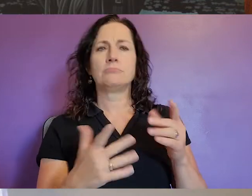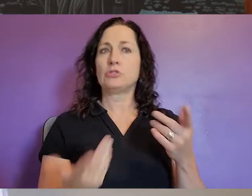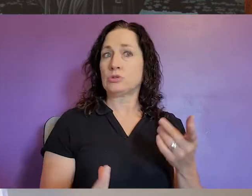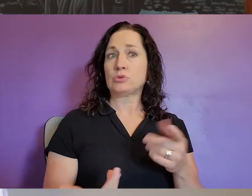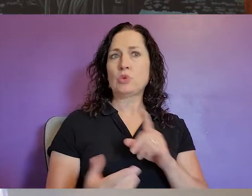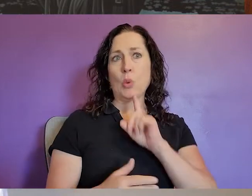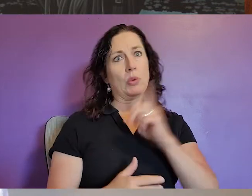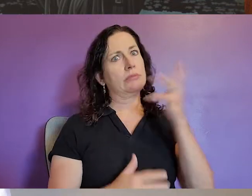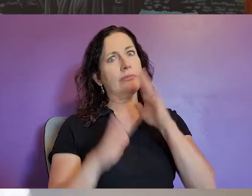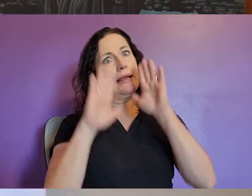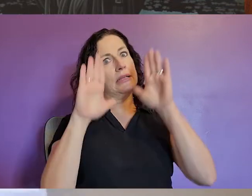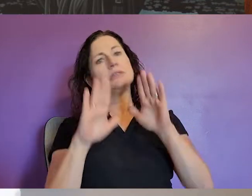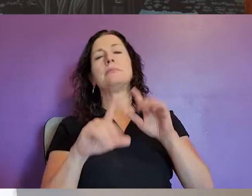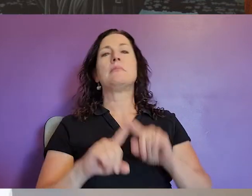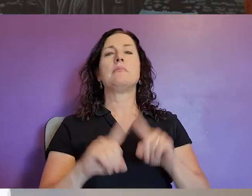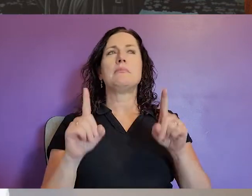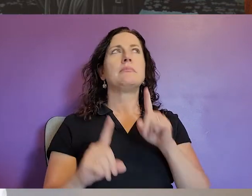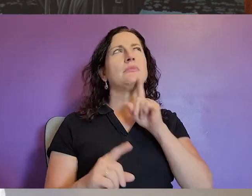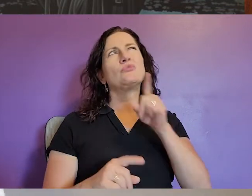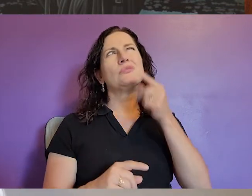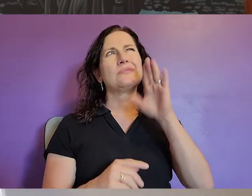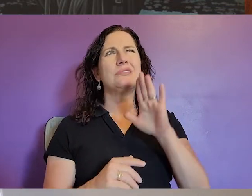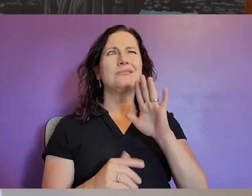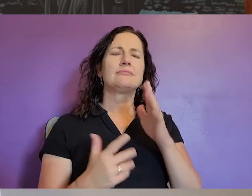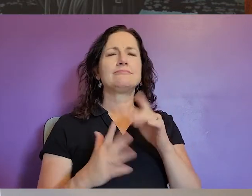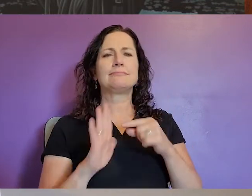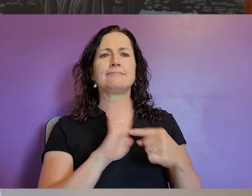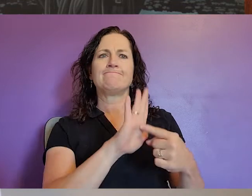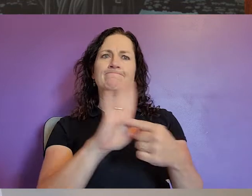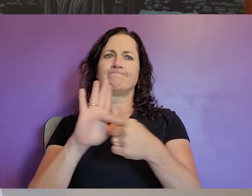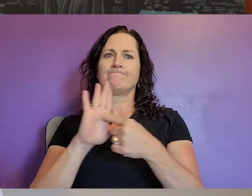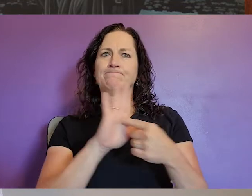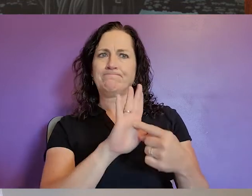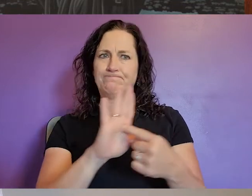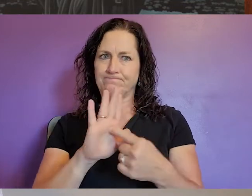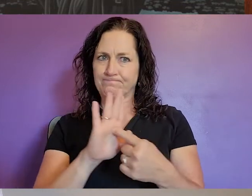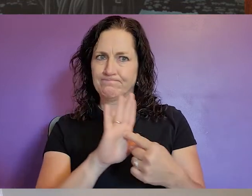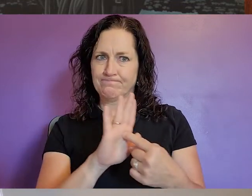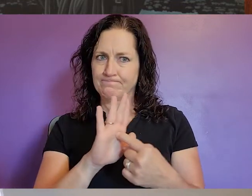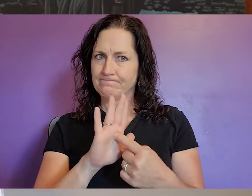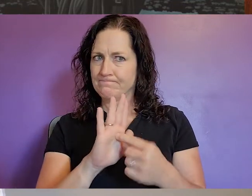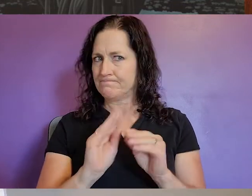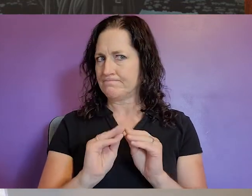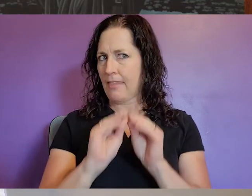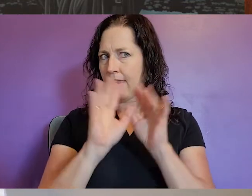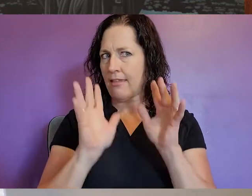And so we say outstanding, more revelational.